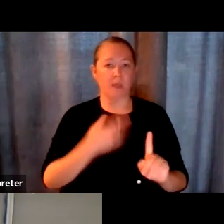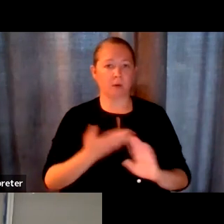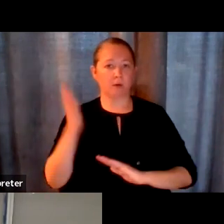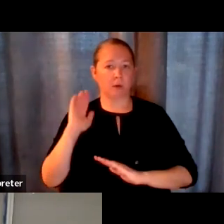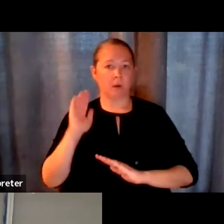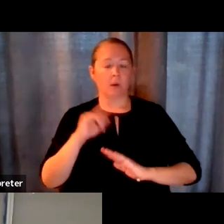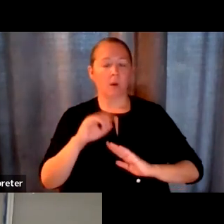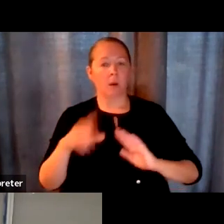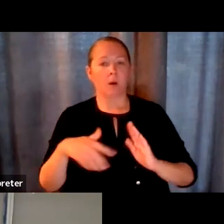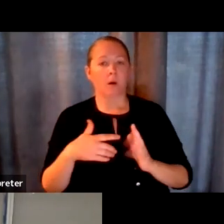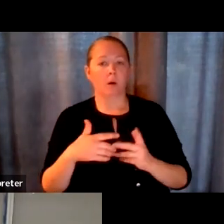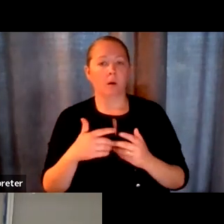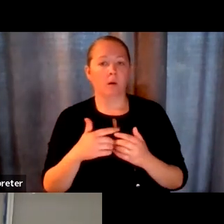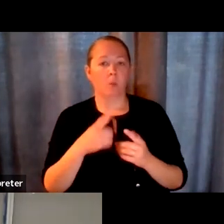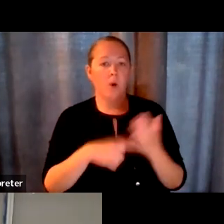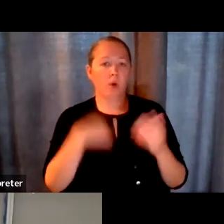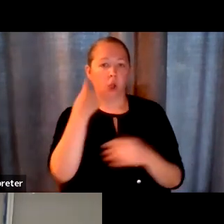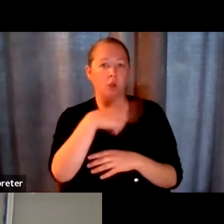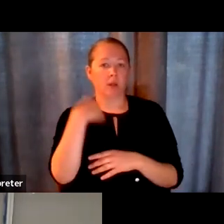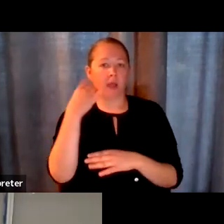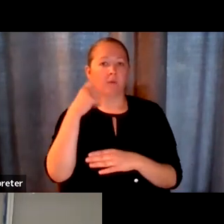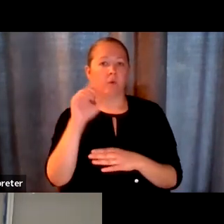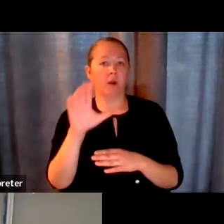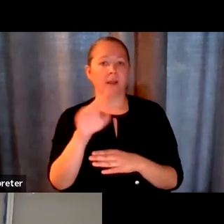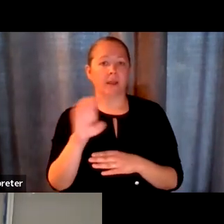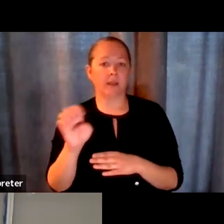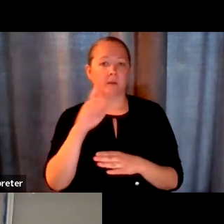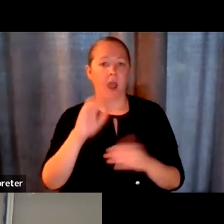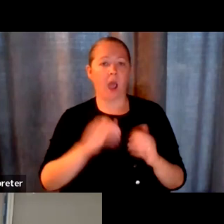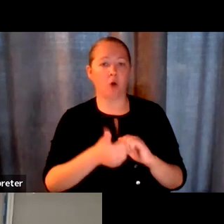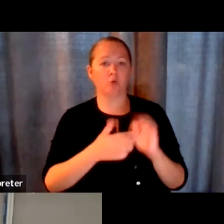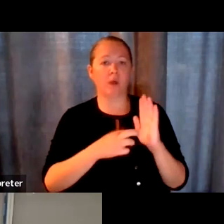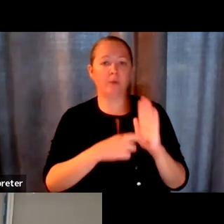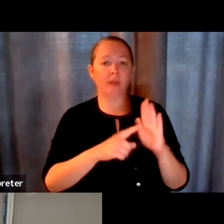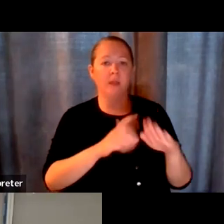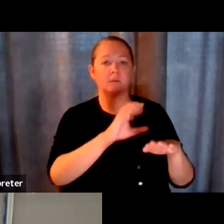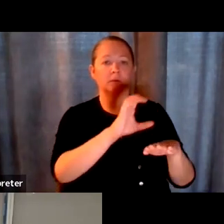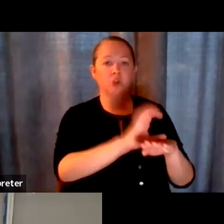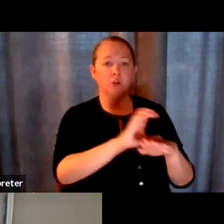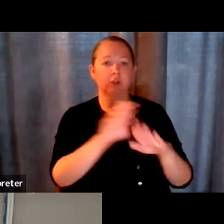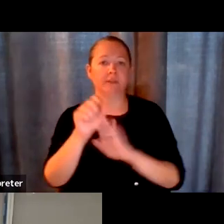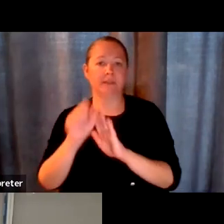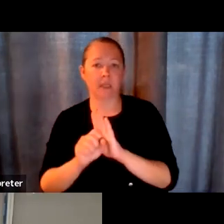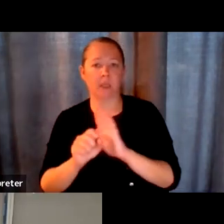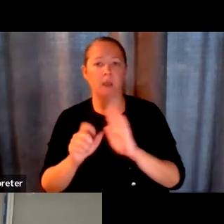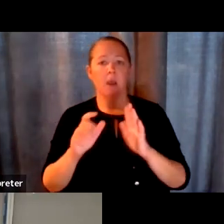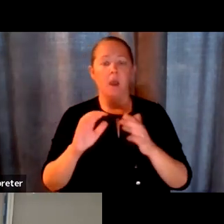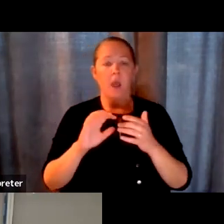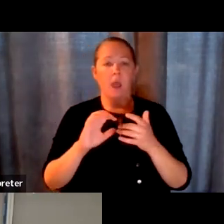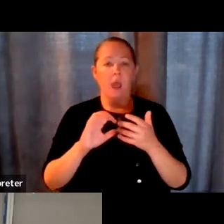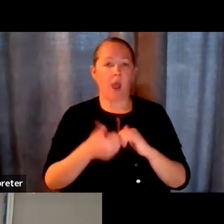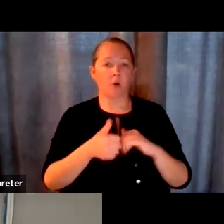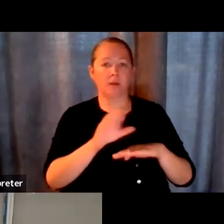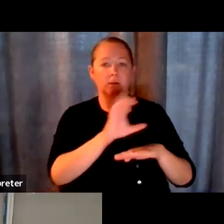look like to bring a case where we represent the Church of Satan? How would the court treat that religious viewpoint? How would the church treat that